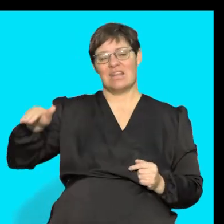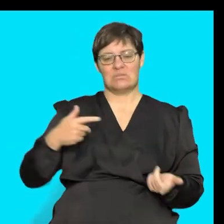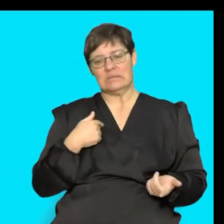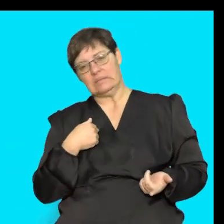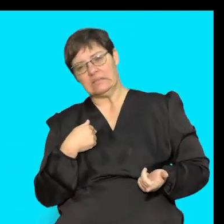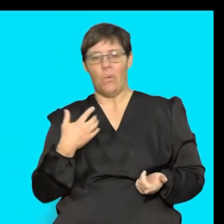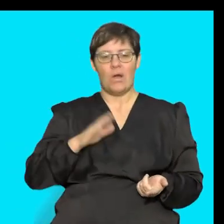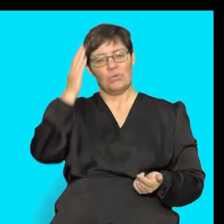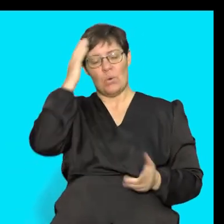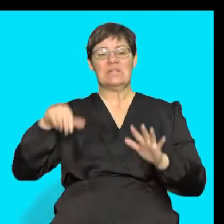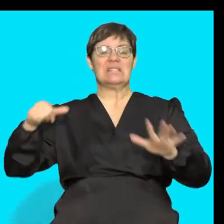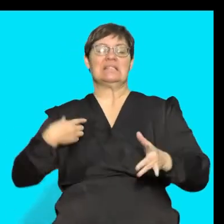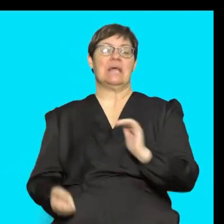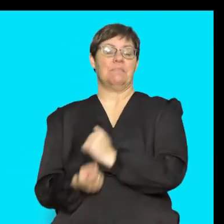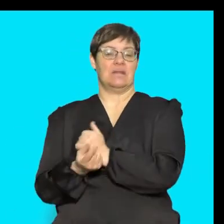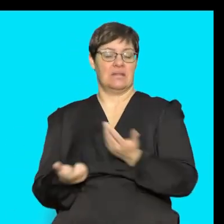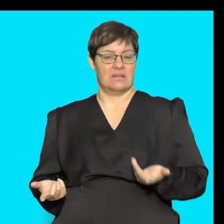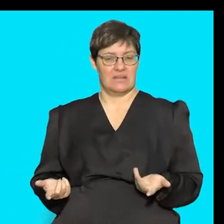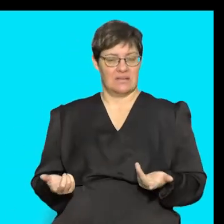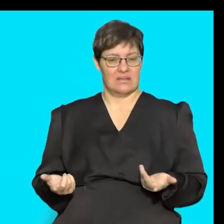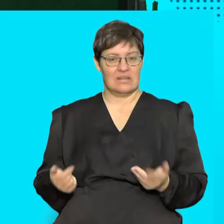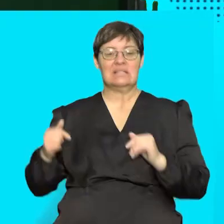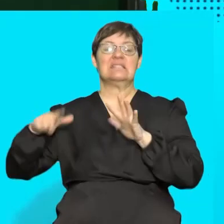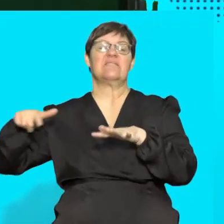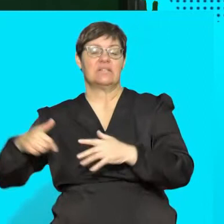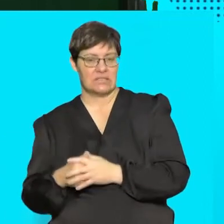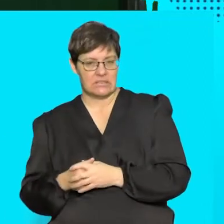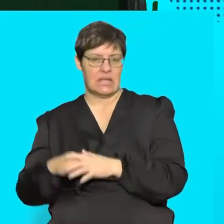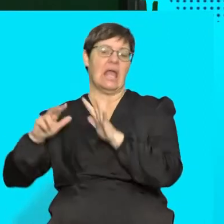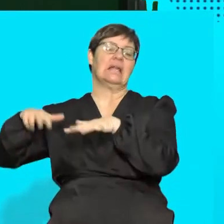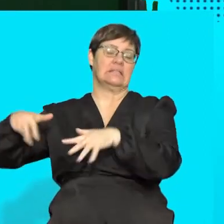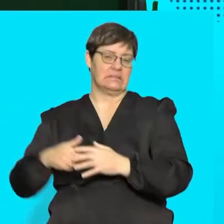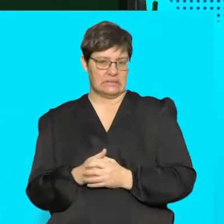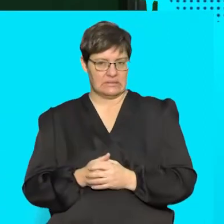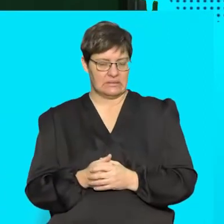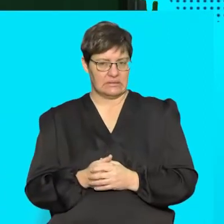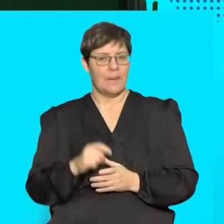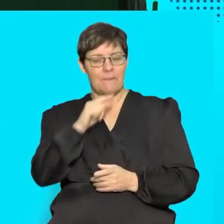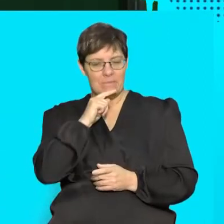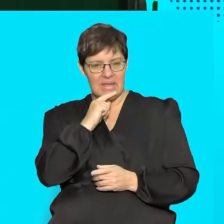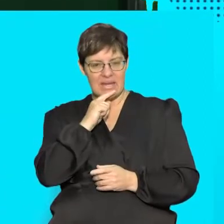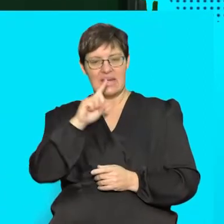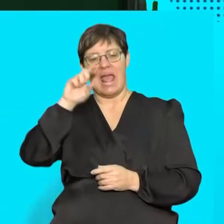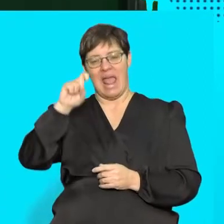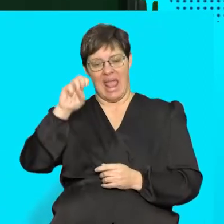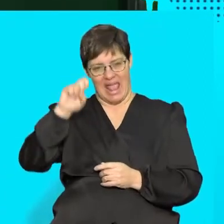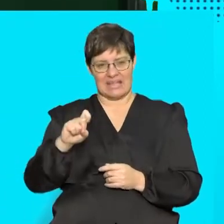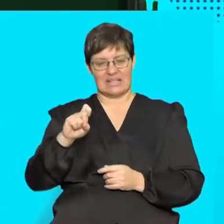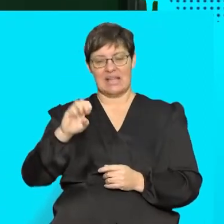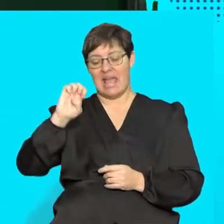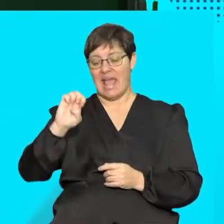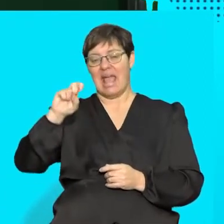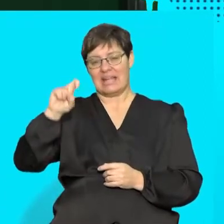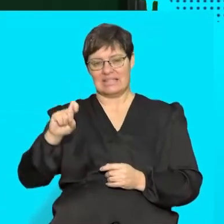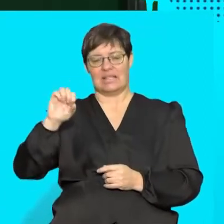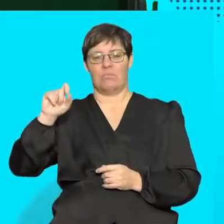extrapolating. If I want to know what is happening at 16, at 17, at 18, I'm extrapolating. And it's